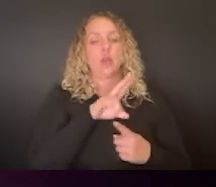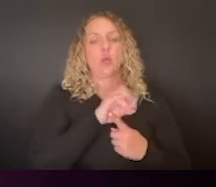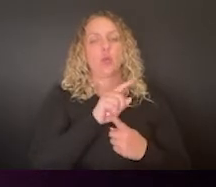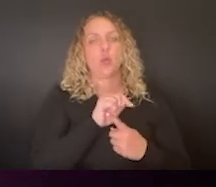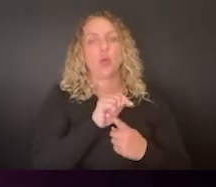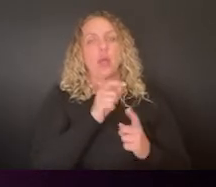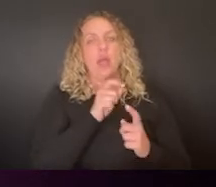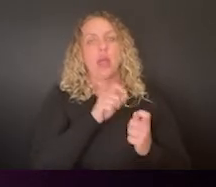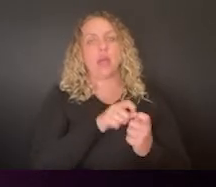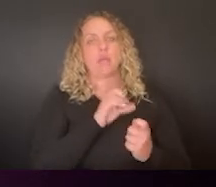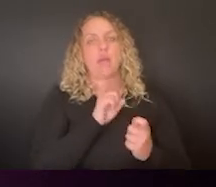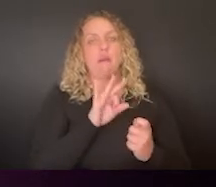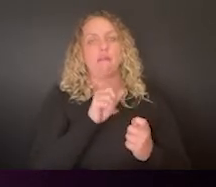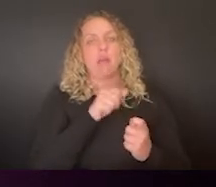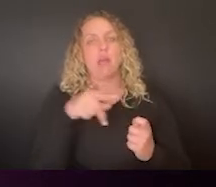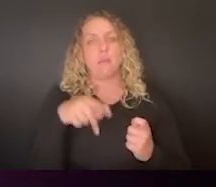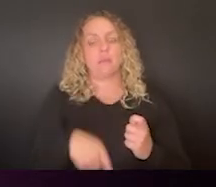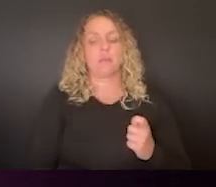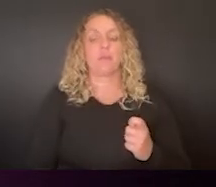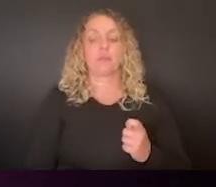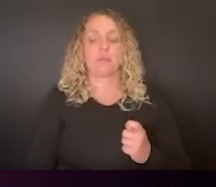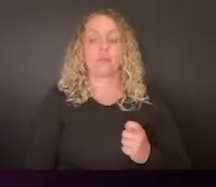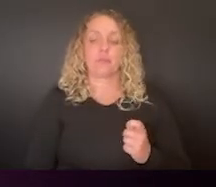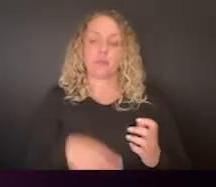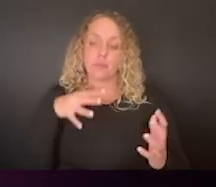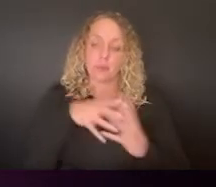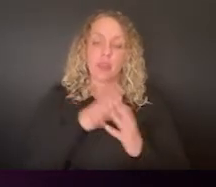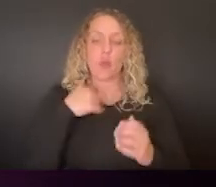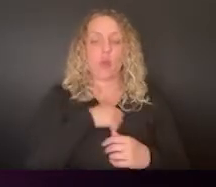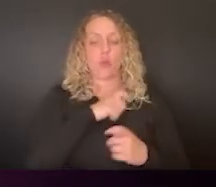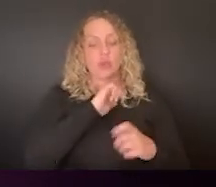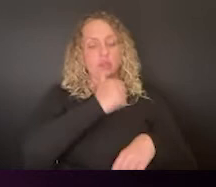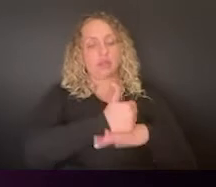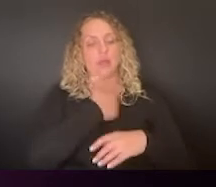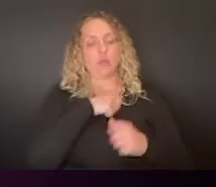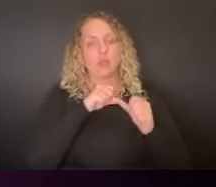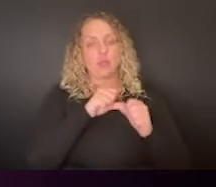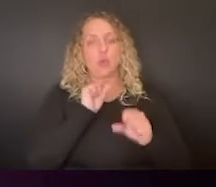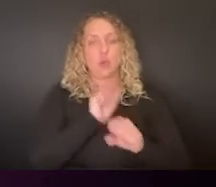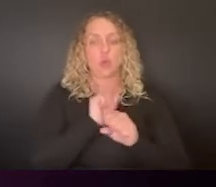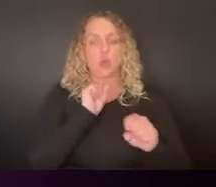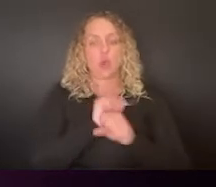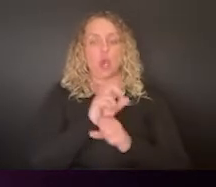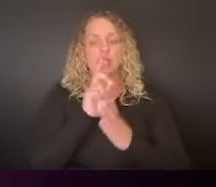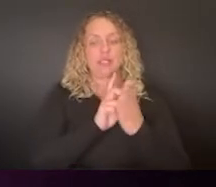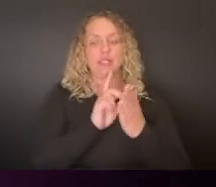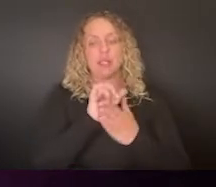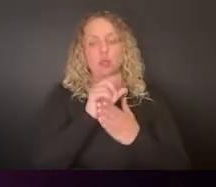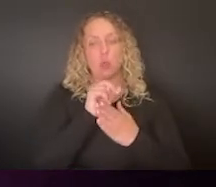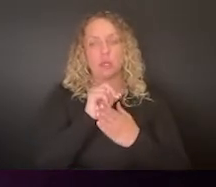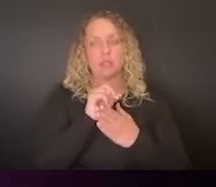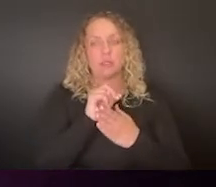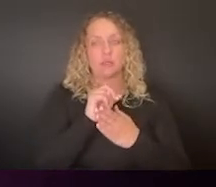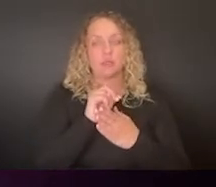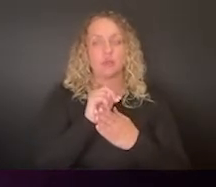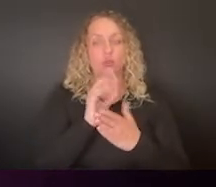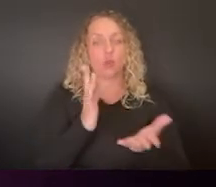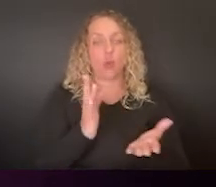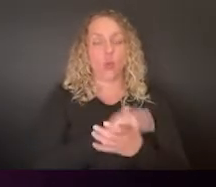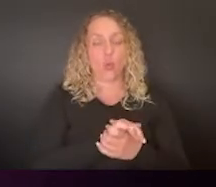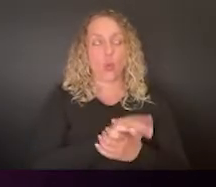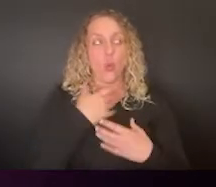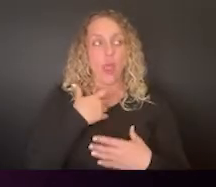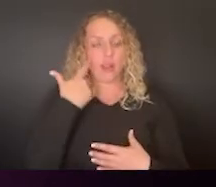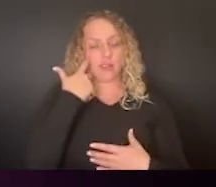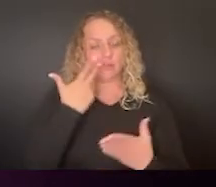And we'd use effect hooks to set data attributes in the root element of our app. Now that